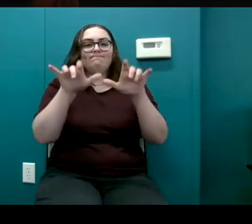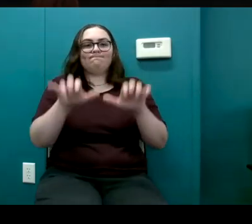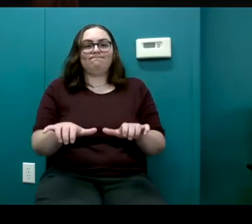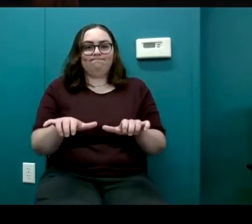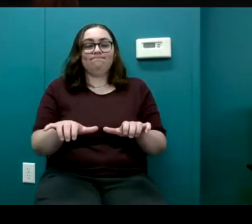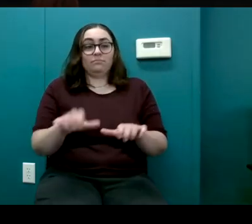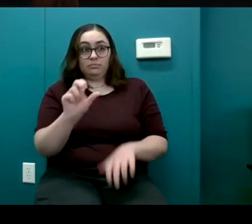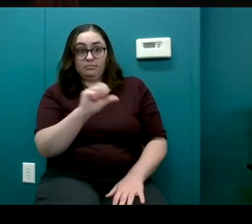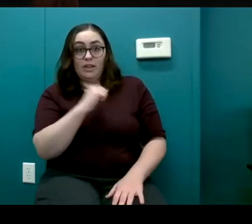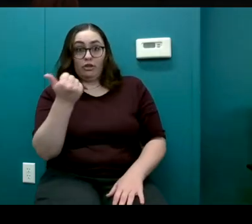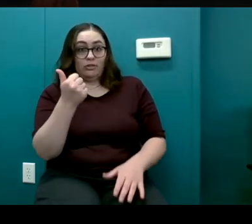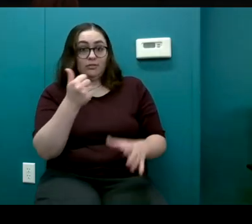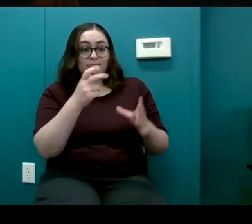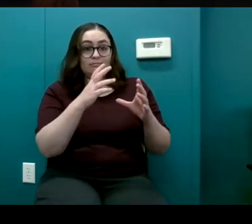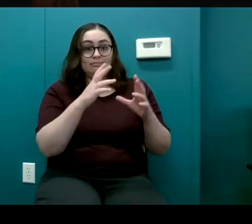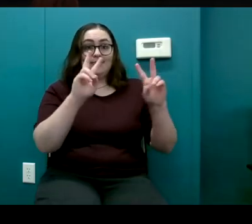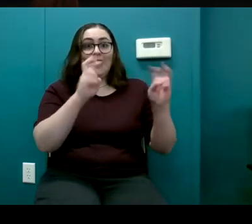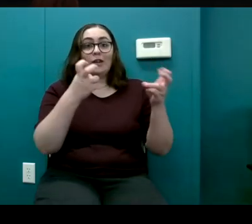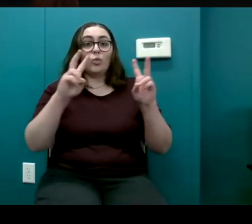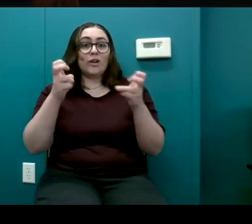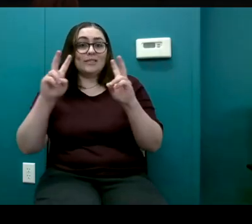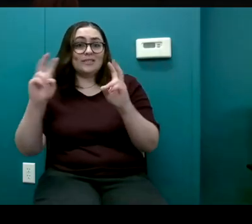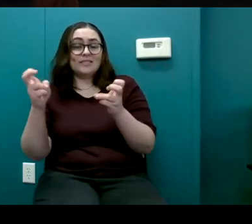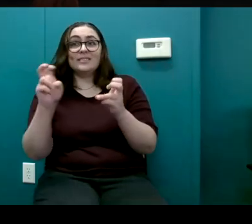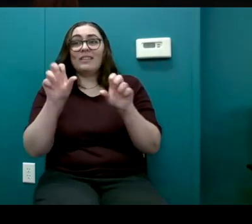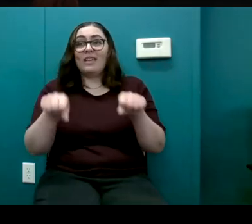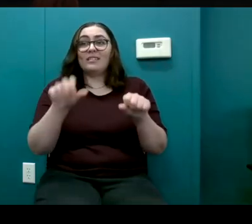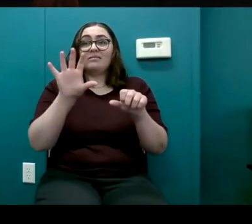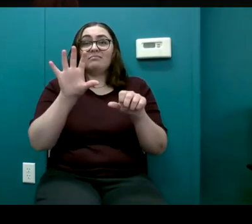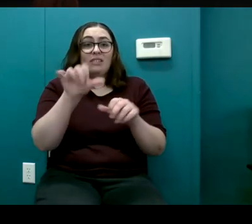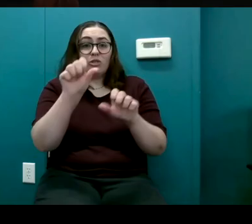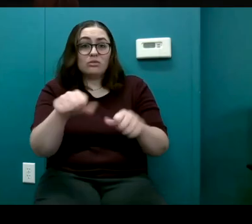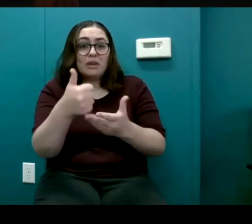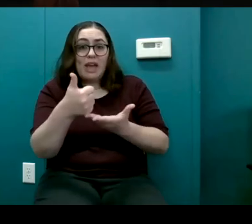So are there any other categories that could be added to this resource?